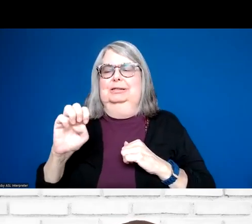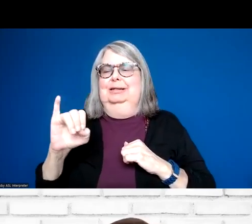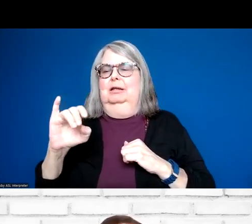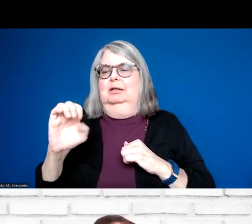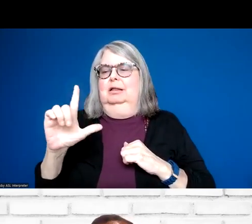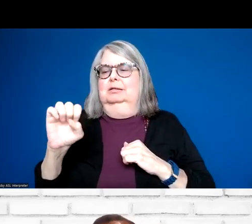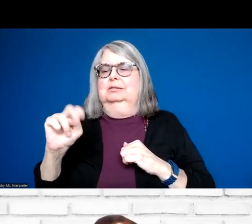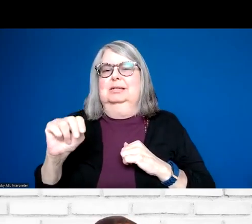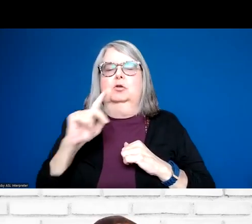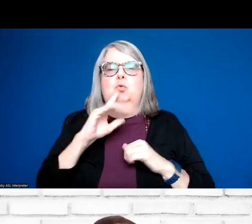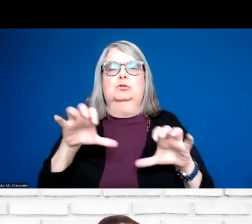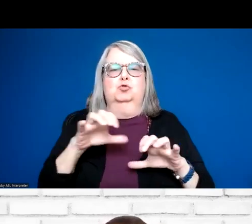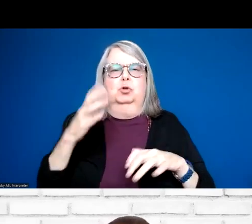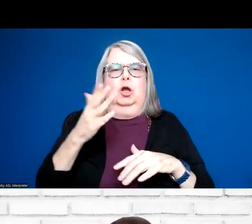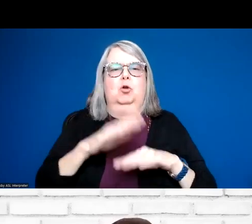our episode